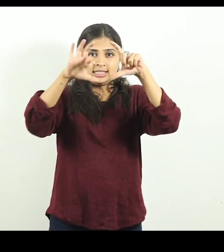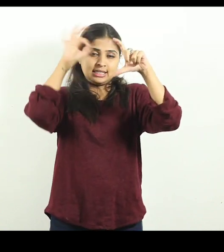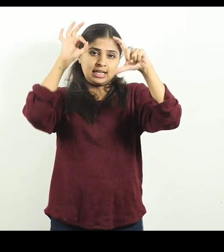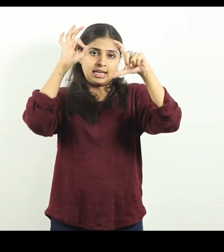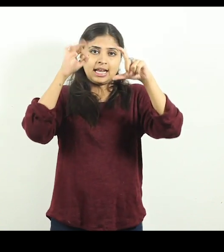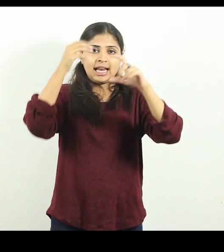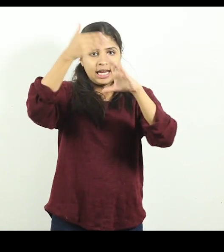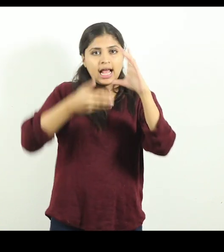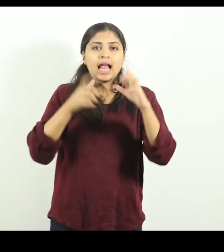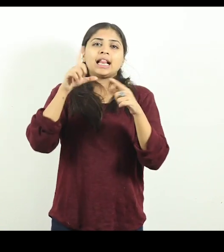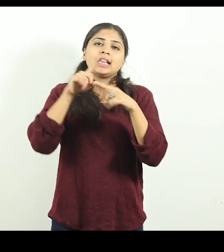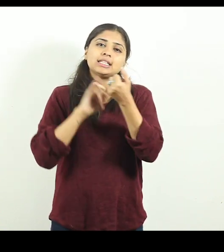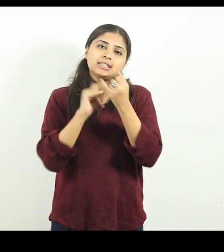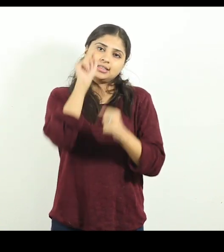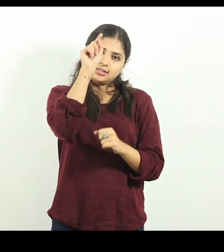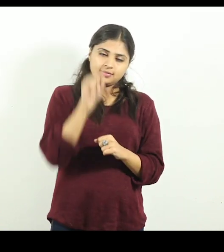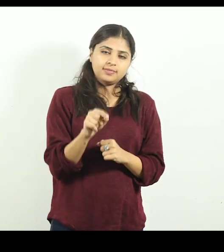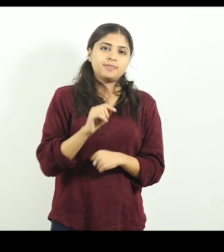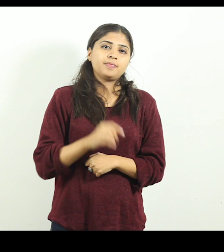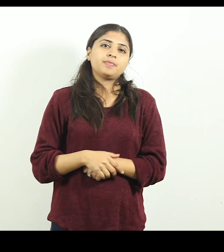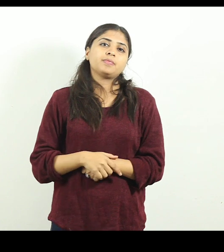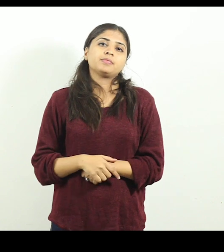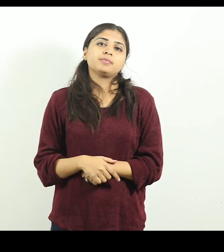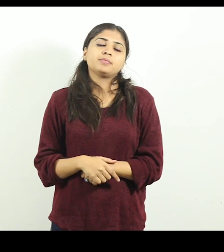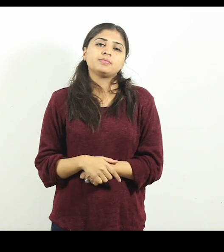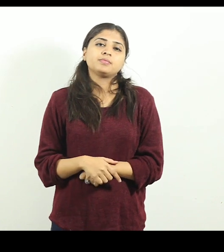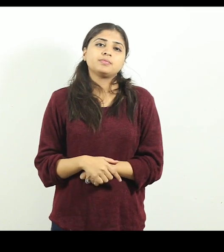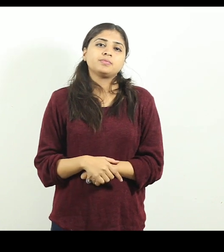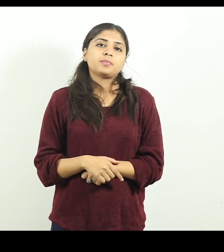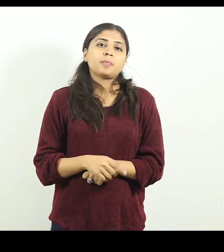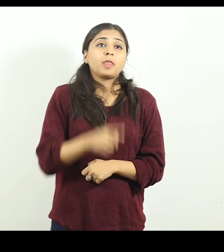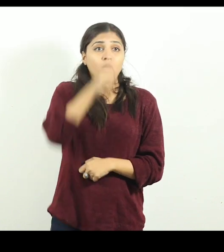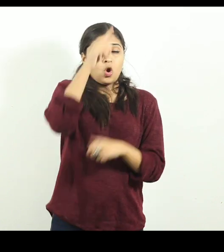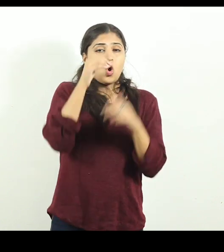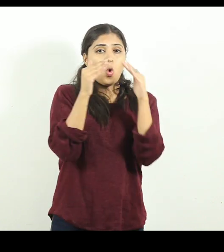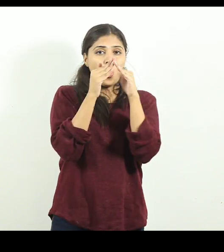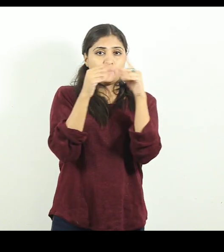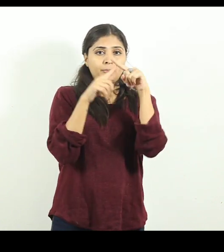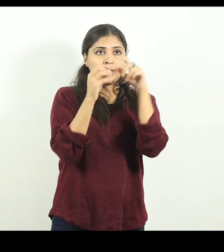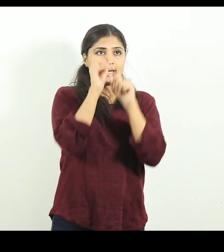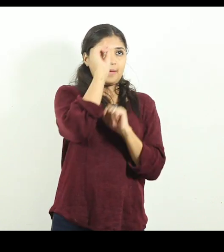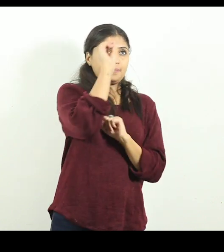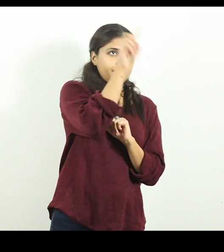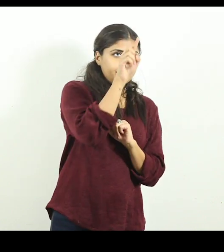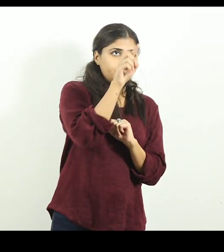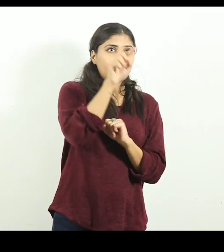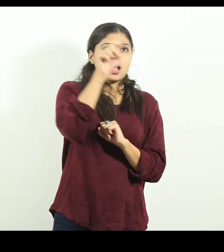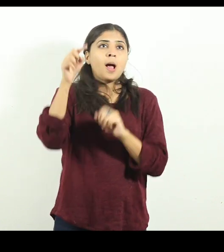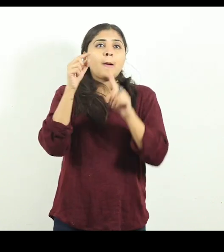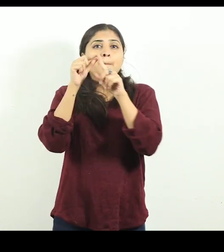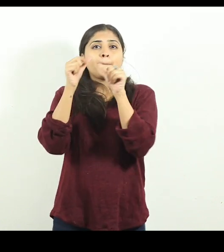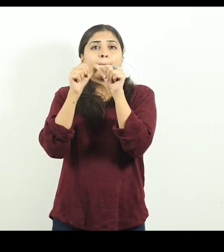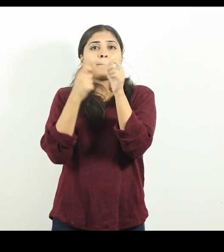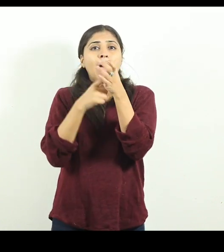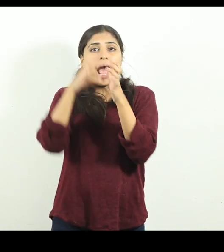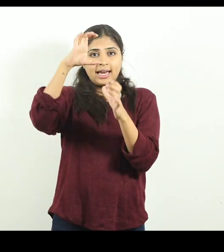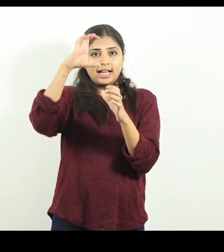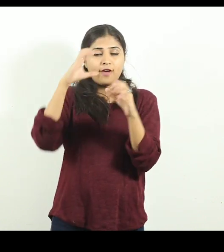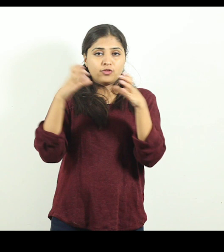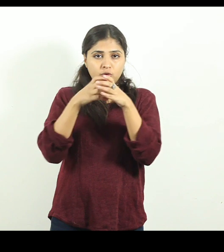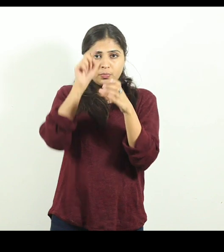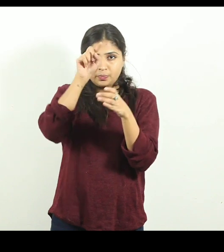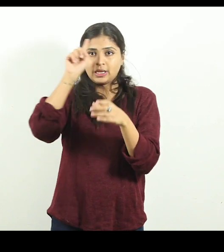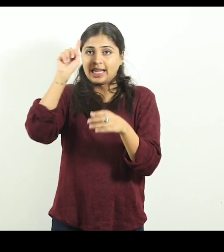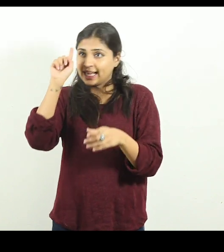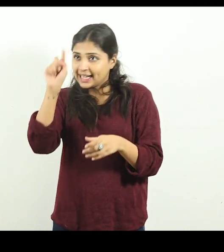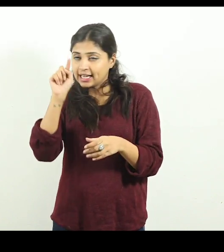2, go to the Home tab. In the paragraph group, click Bullets or Numbering. Number 3, bullets or numbers